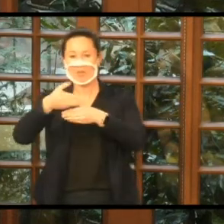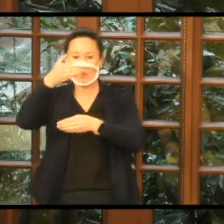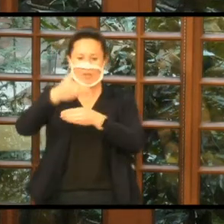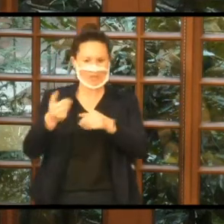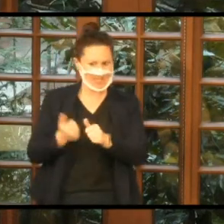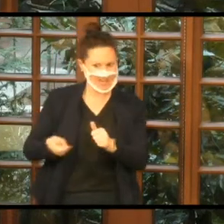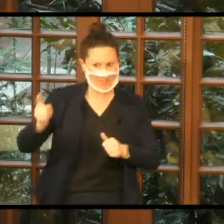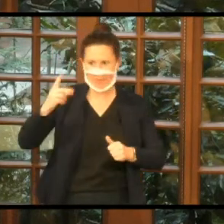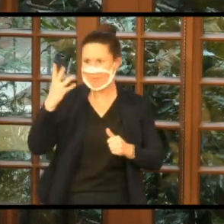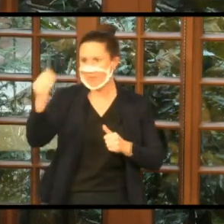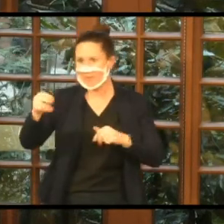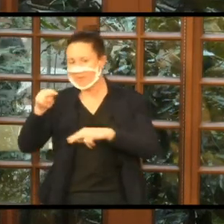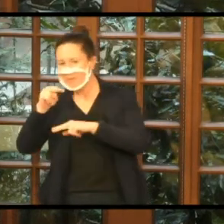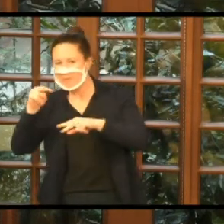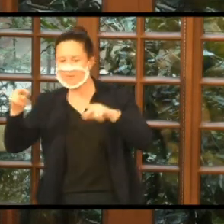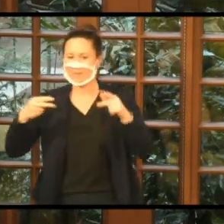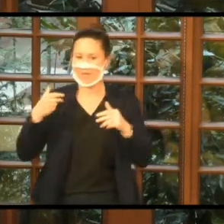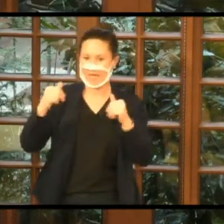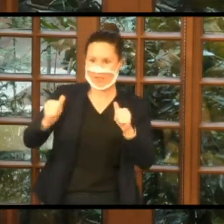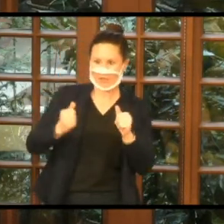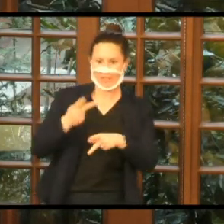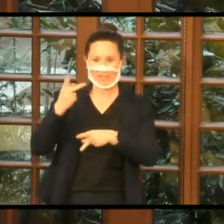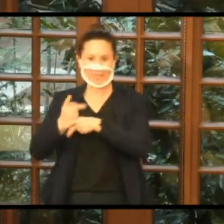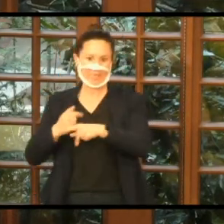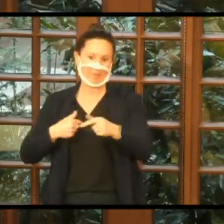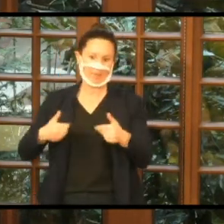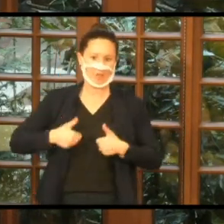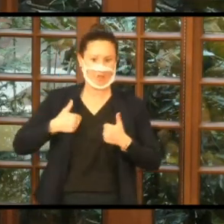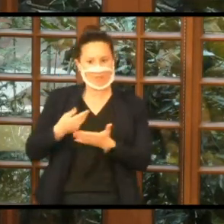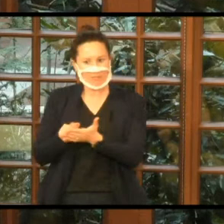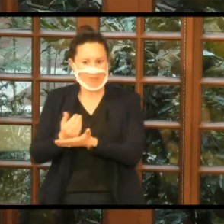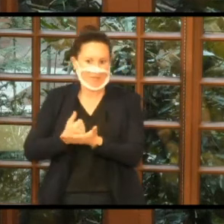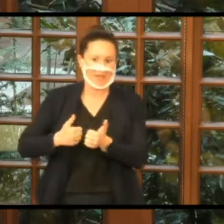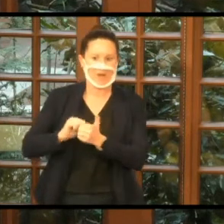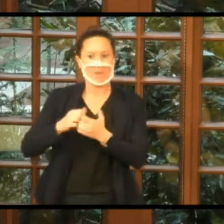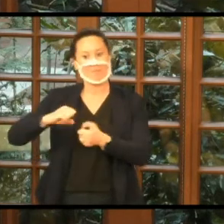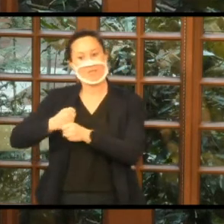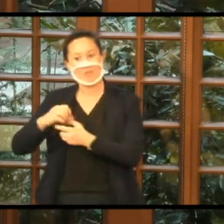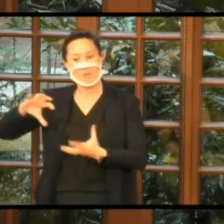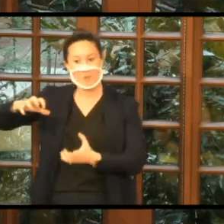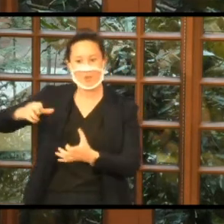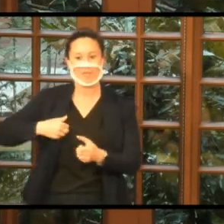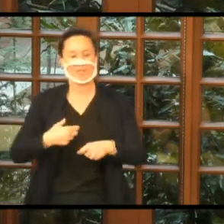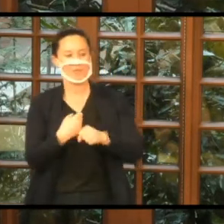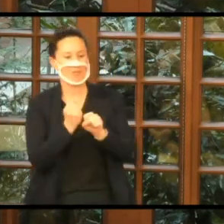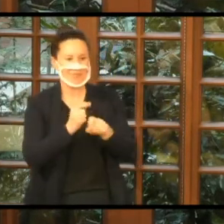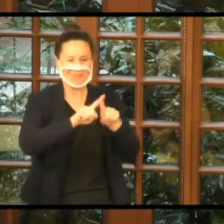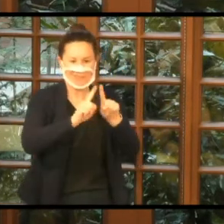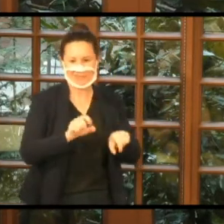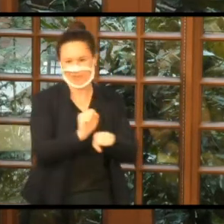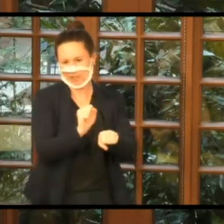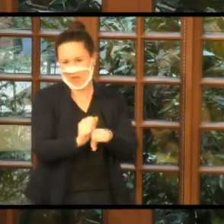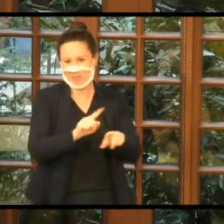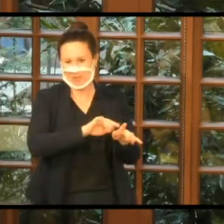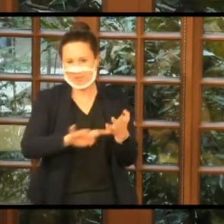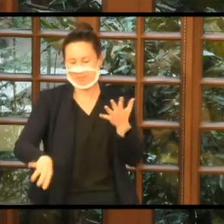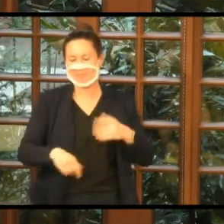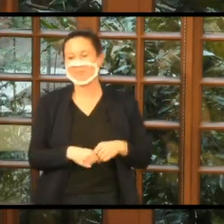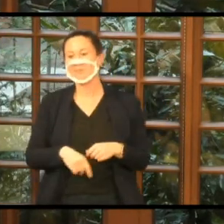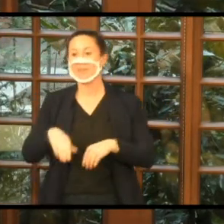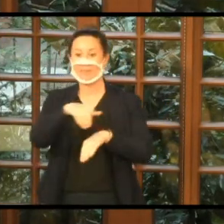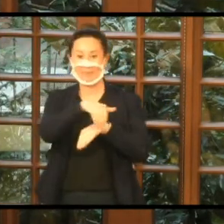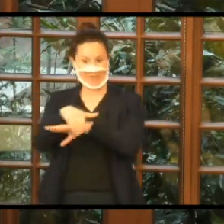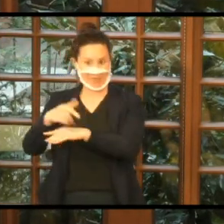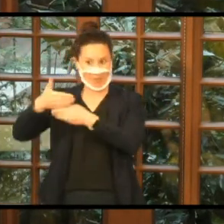was, trying to earn my keep by pulsing smoothies or fluffing pillows or otherwise showboating productivity. By evening, the loft's windows